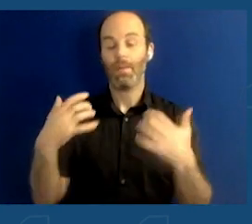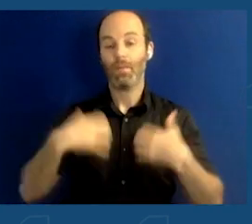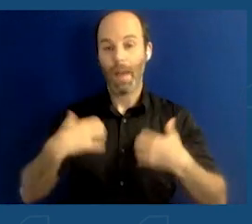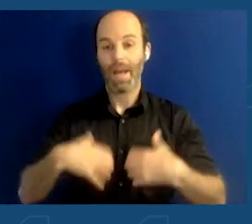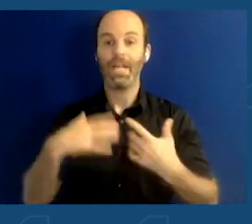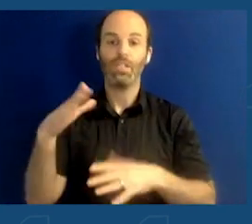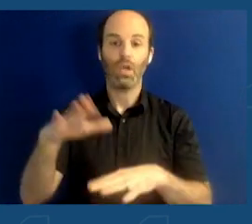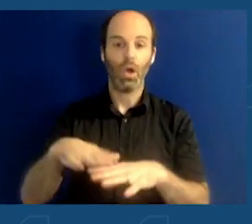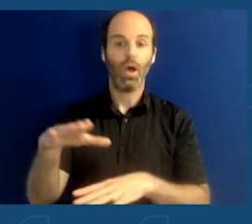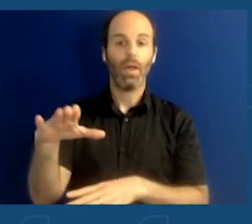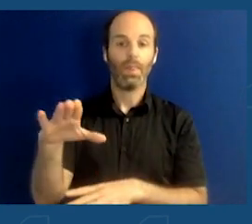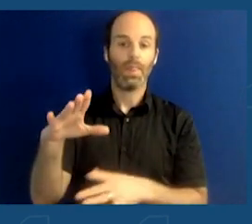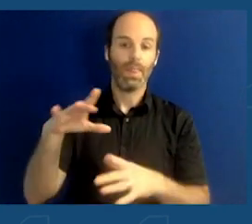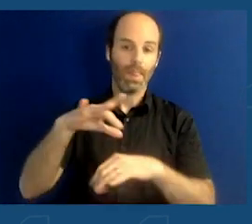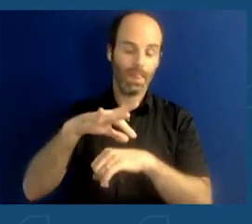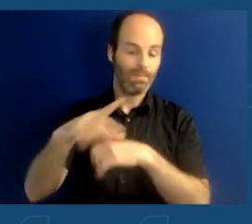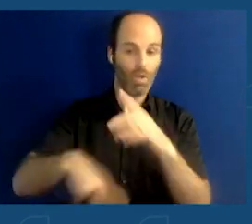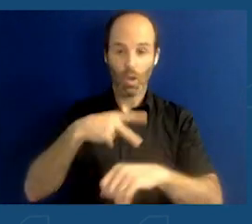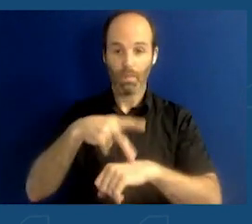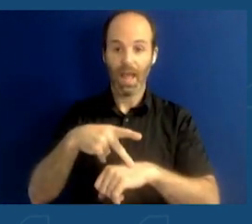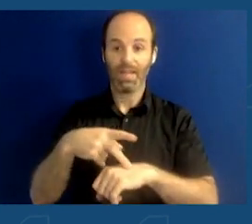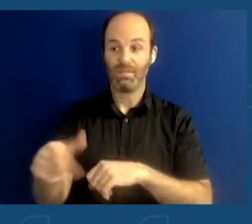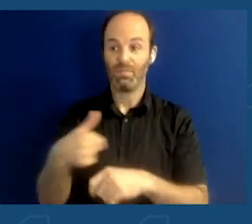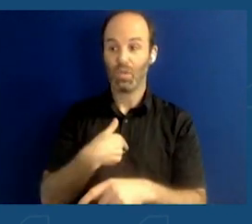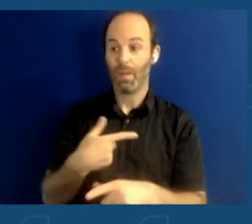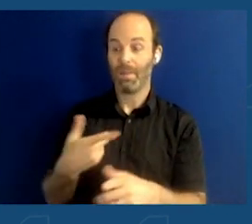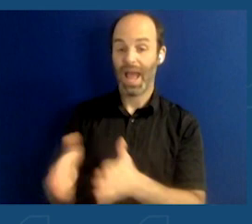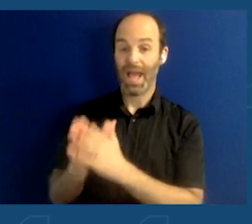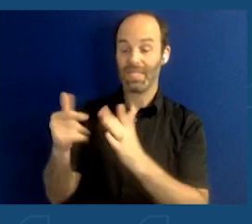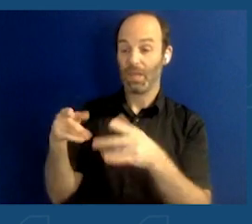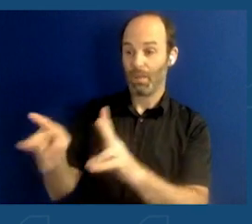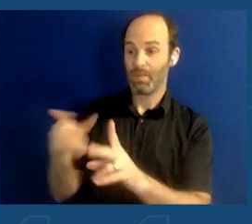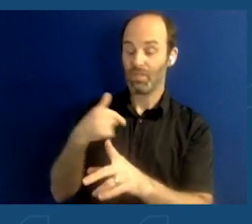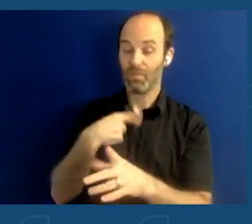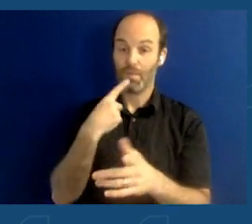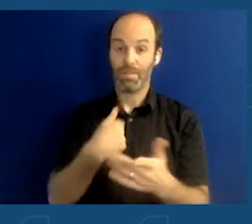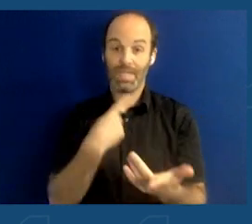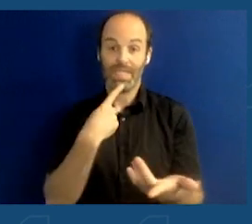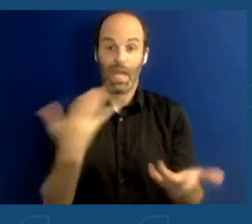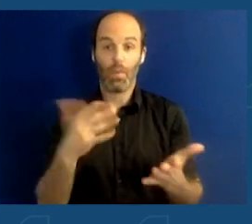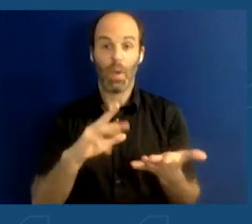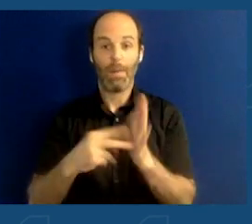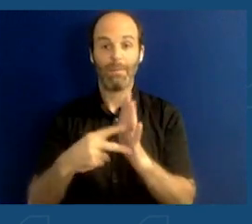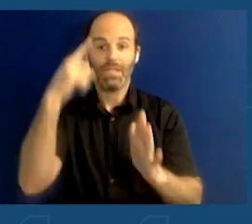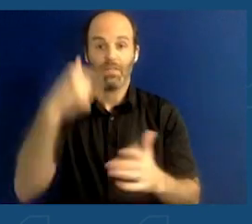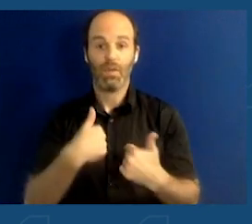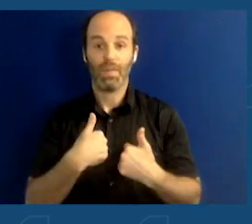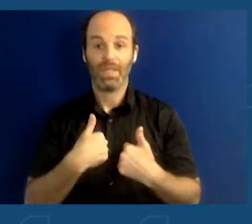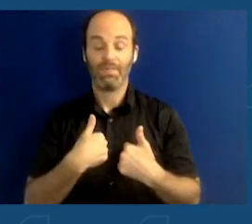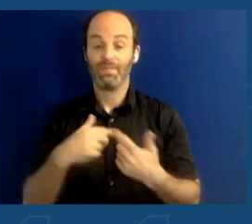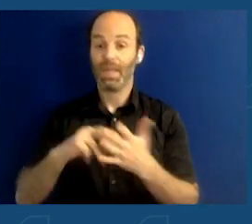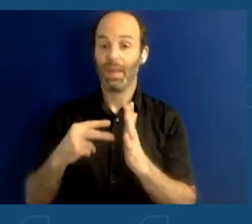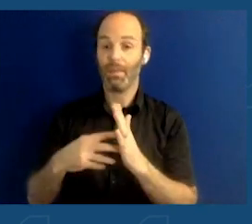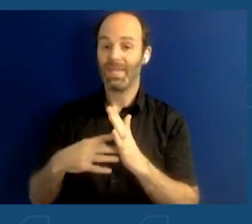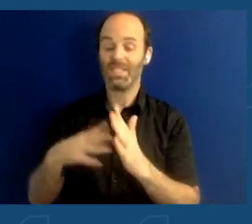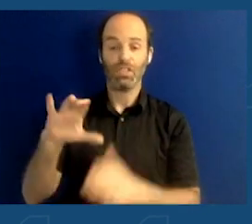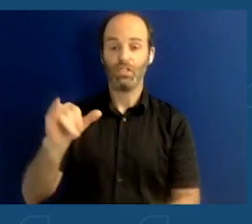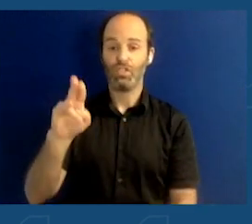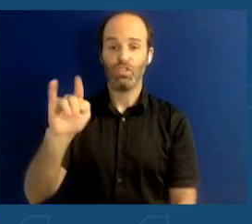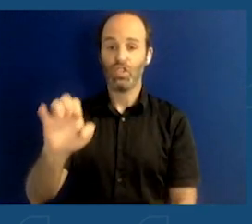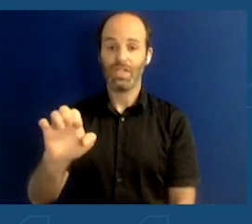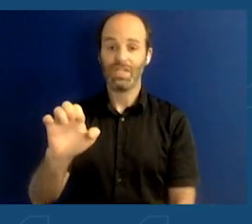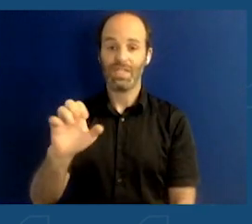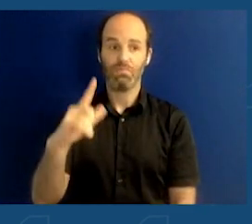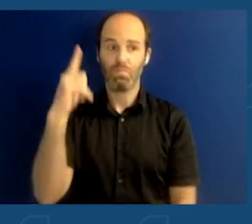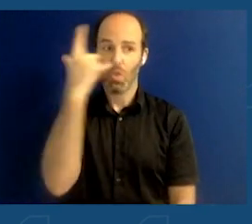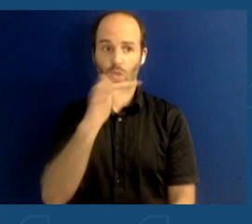the repetition means to me. And it means that justice is not just one thing, but that it can be